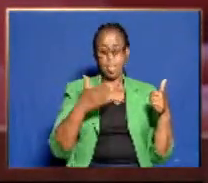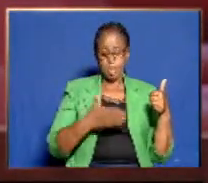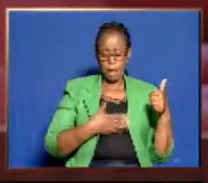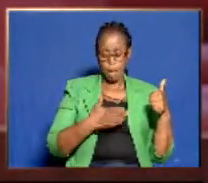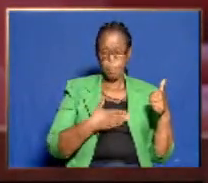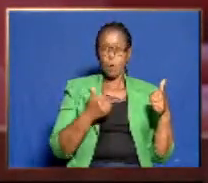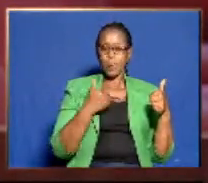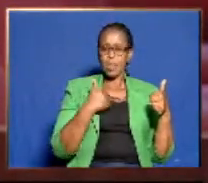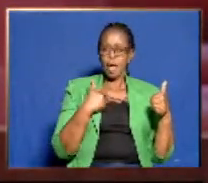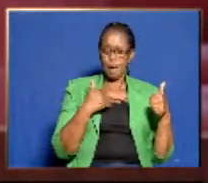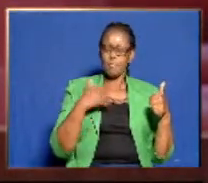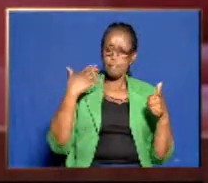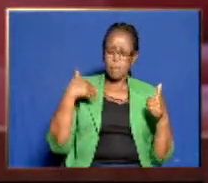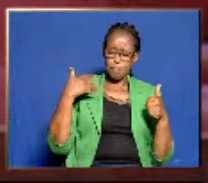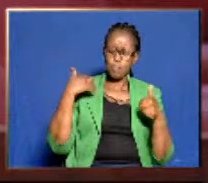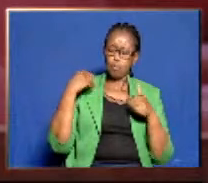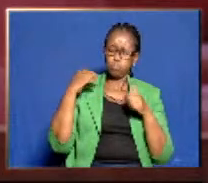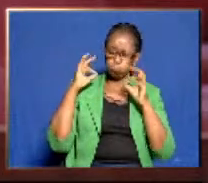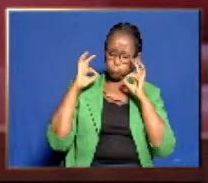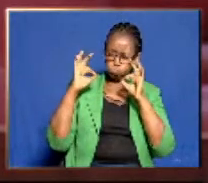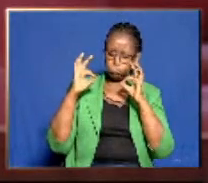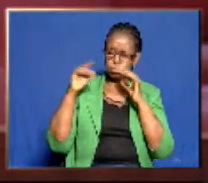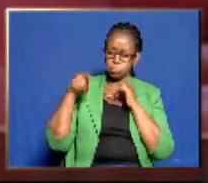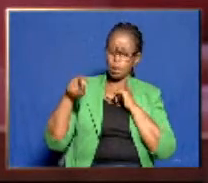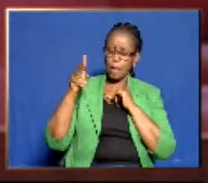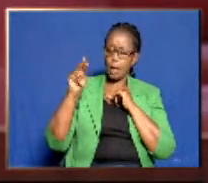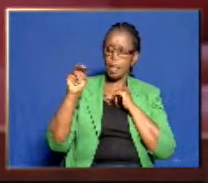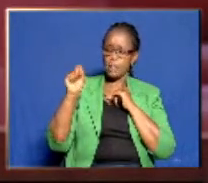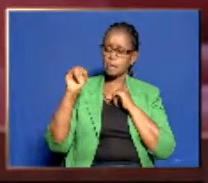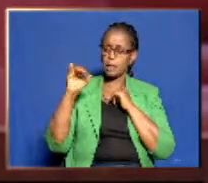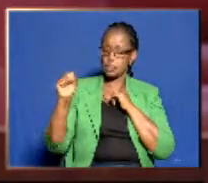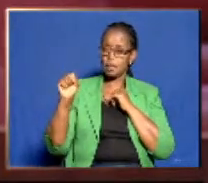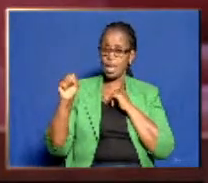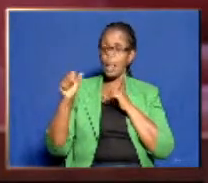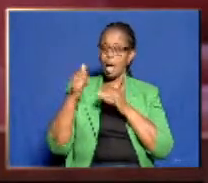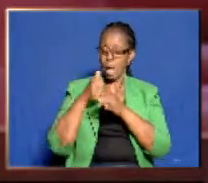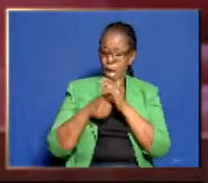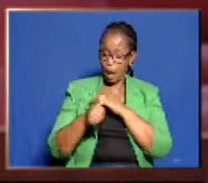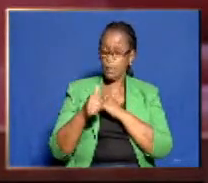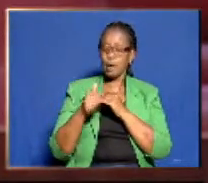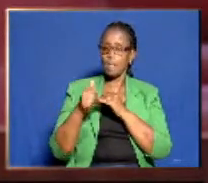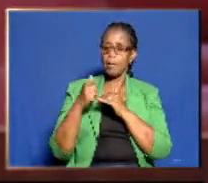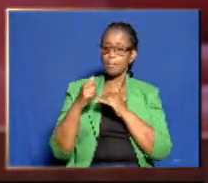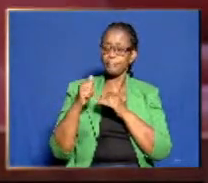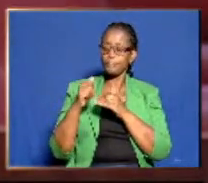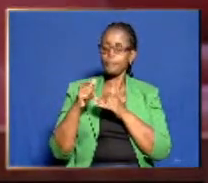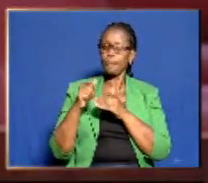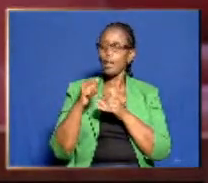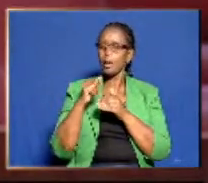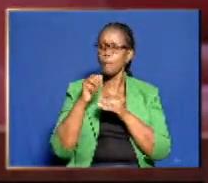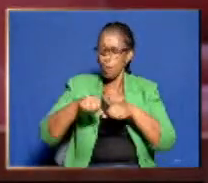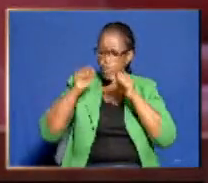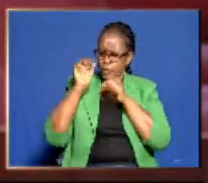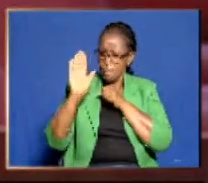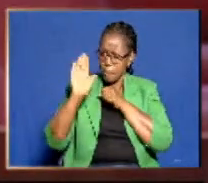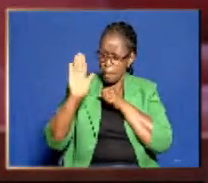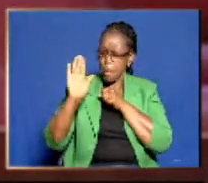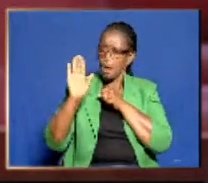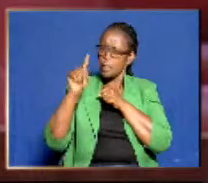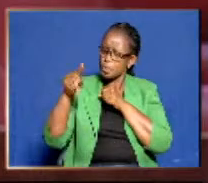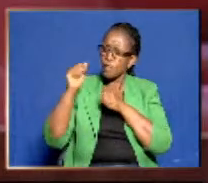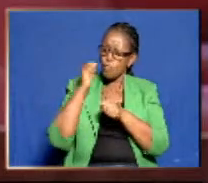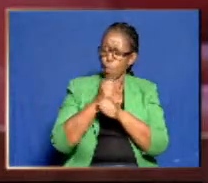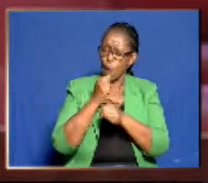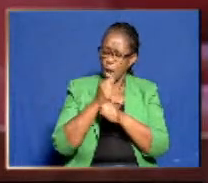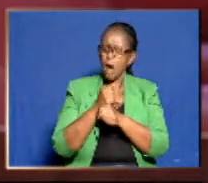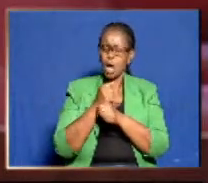of people in that department, and especially under the leadership of the General, who has done a tremendous work, and we are all happy as